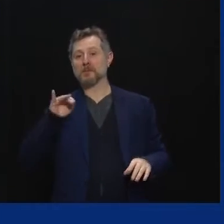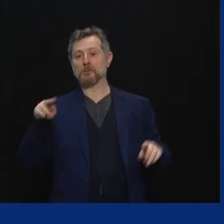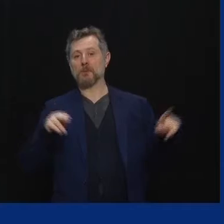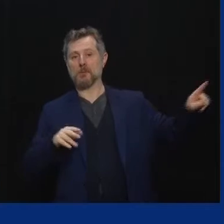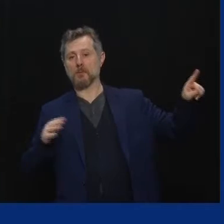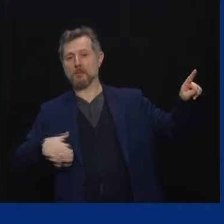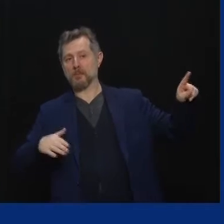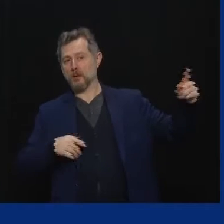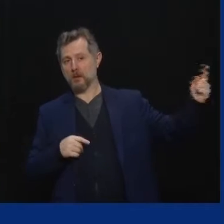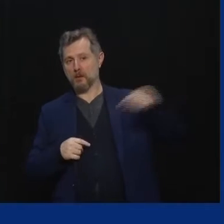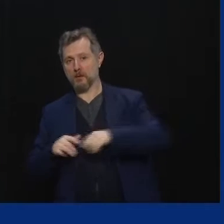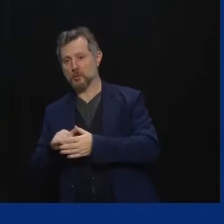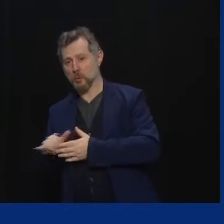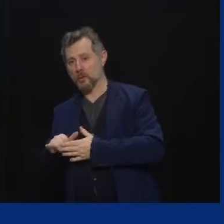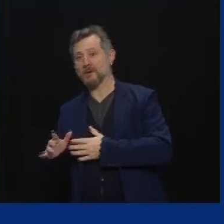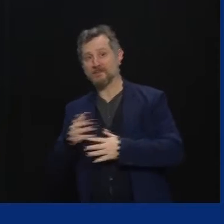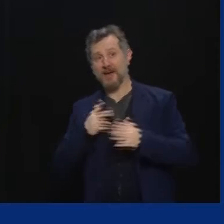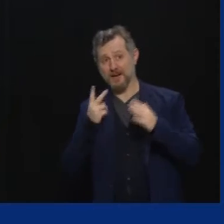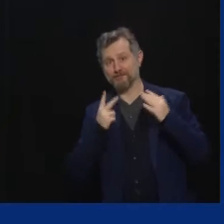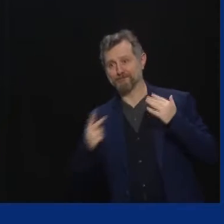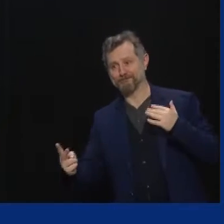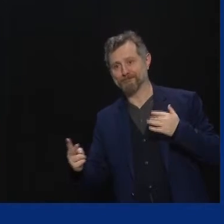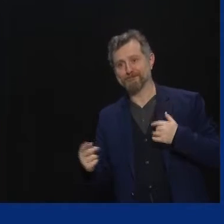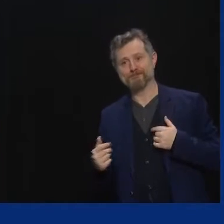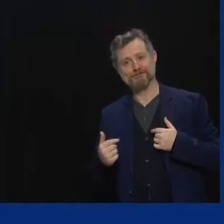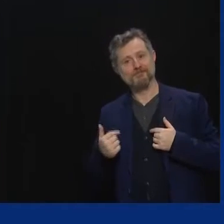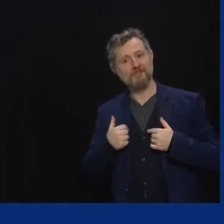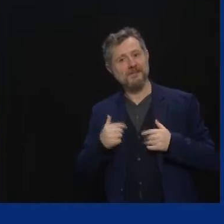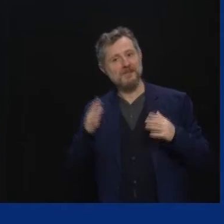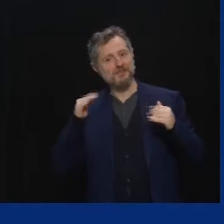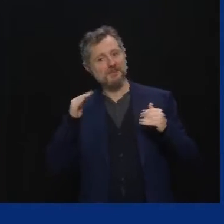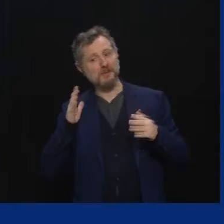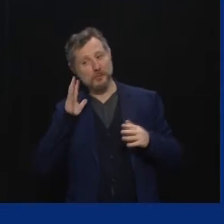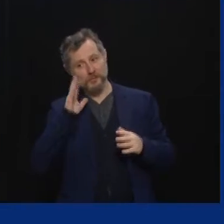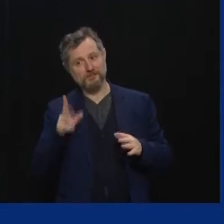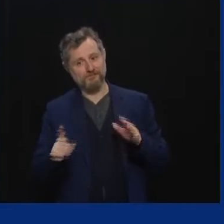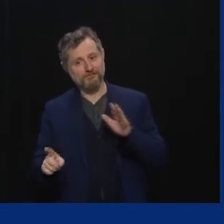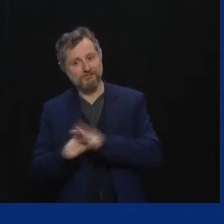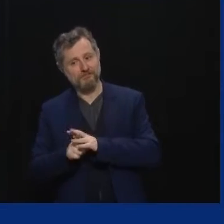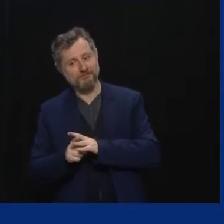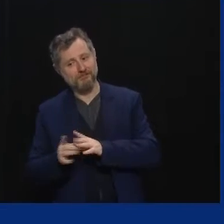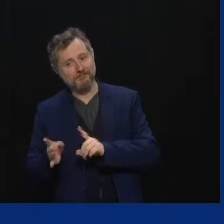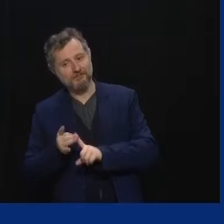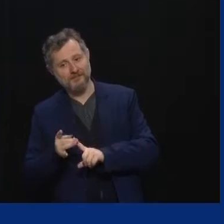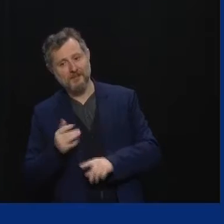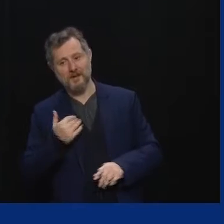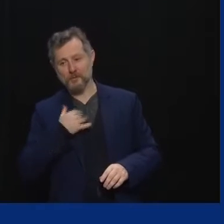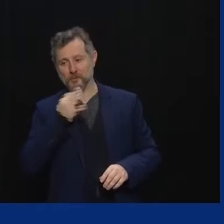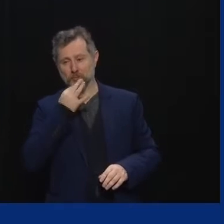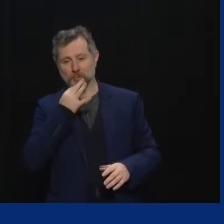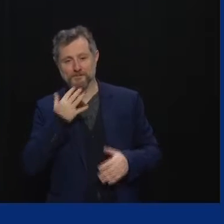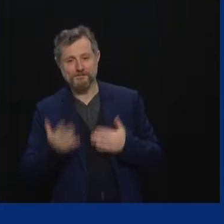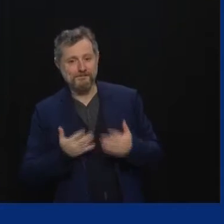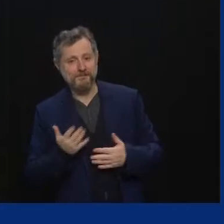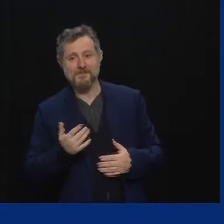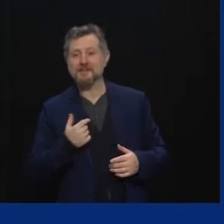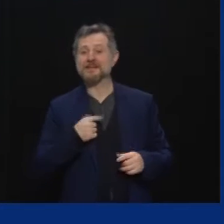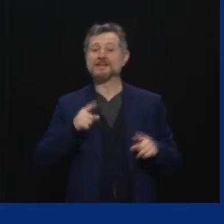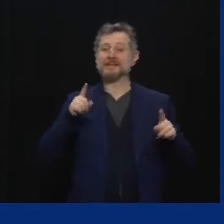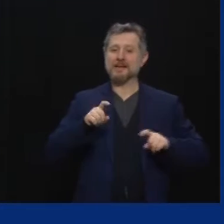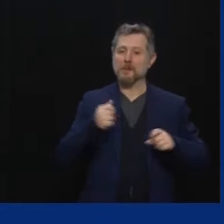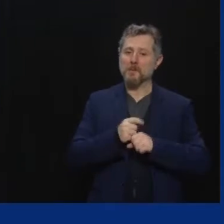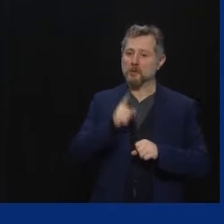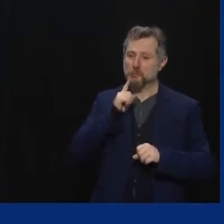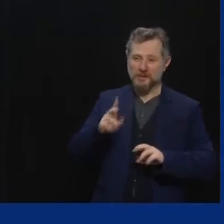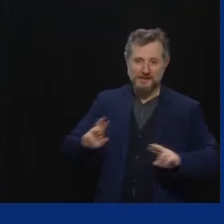anticipate we'll be seeing people testing positive soon, making sure that our testing sites are ramped up as well and they have all the supplies they need. We're